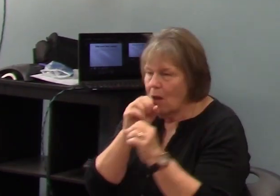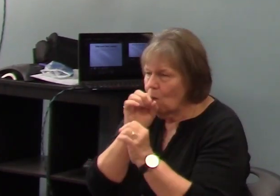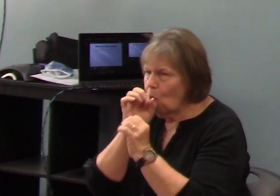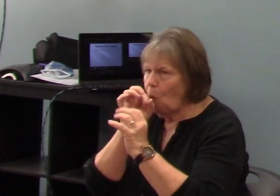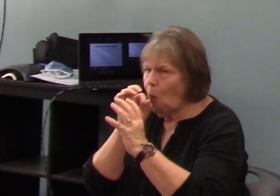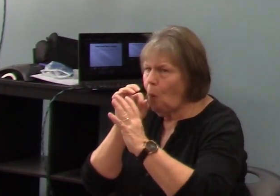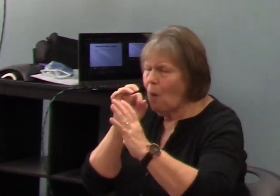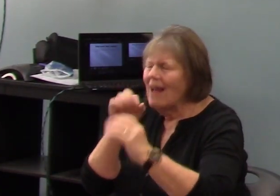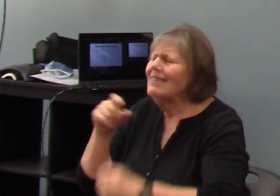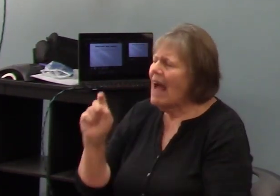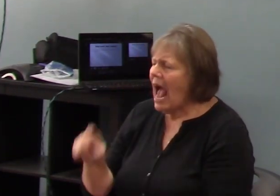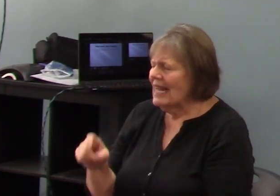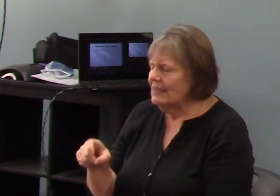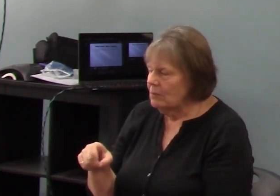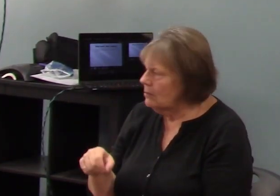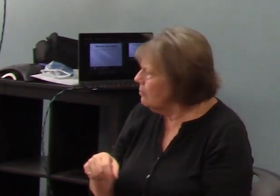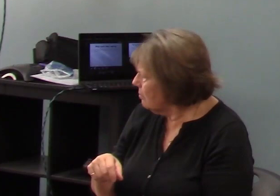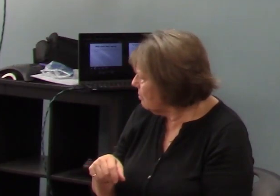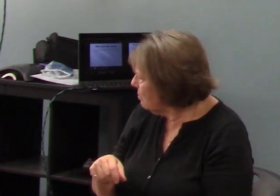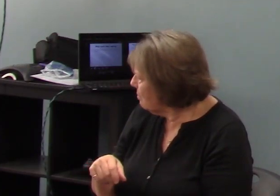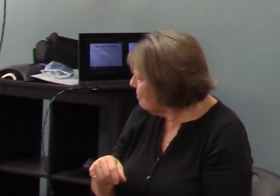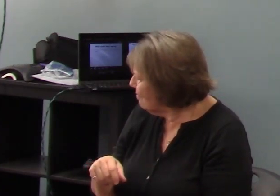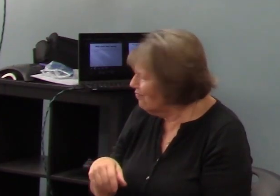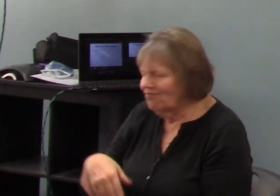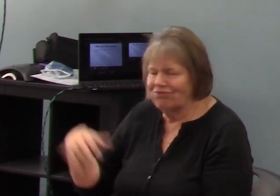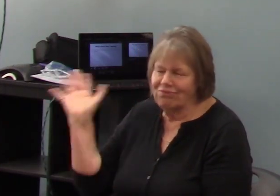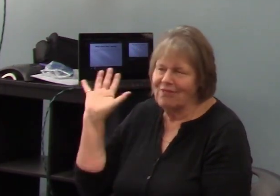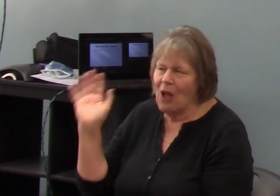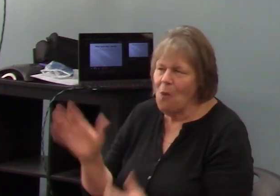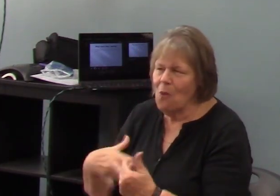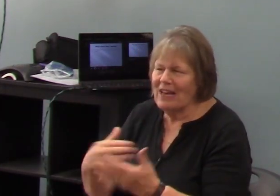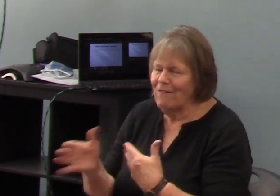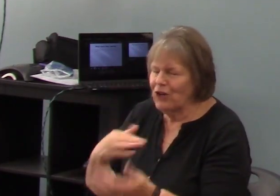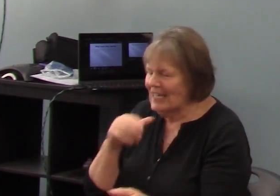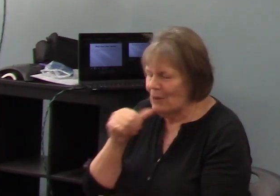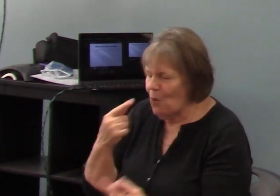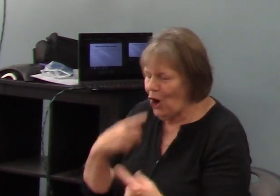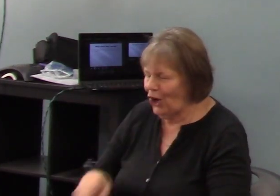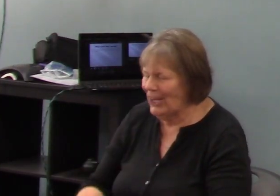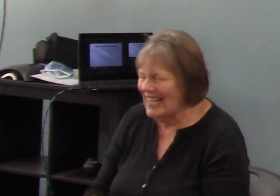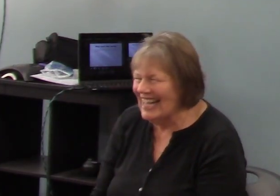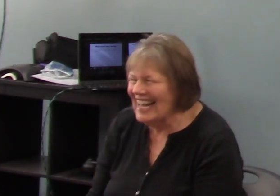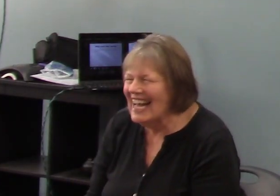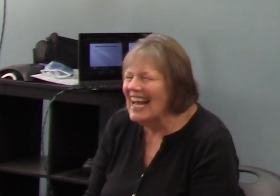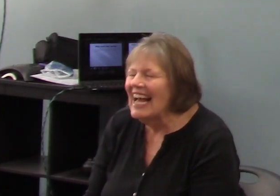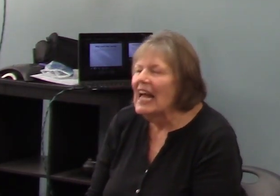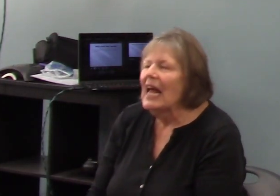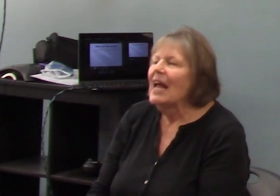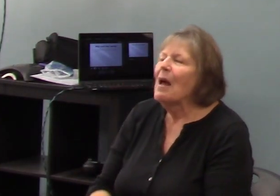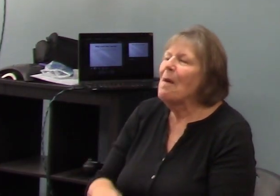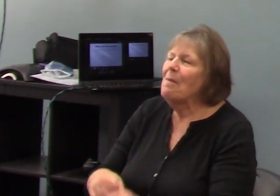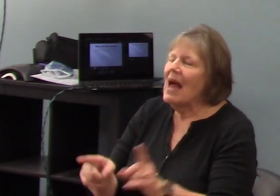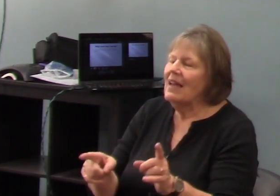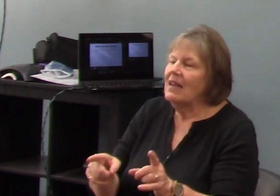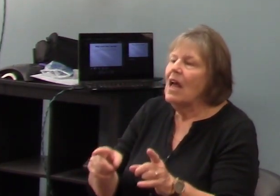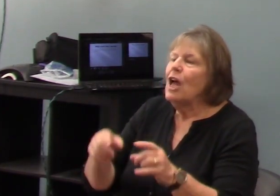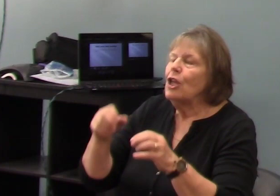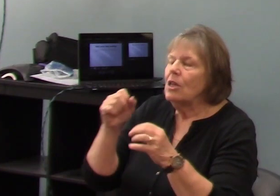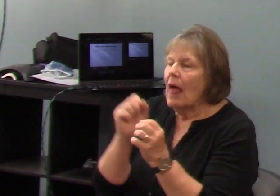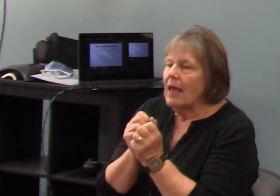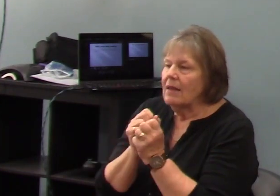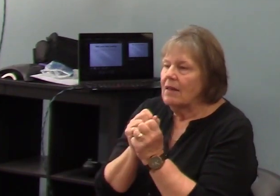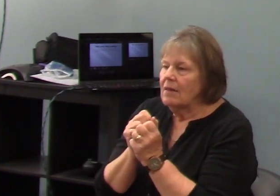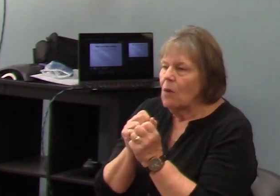Needed a darker Sharpie, whatever. All right, so when you blow the balloon up, you see that everything's going away from each other. All